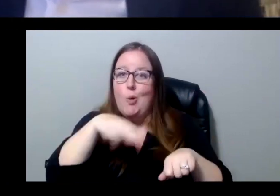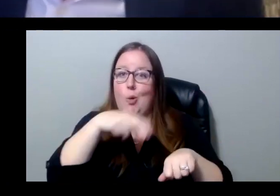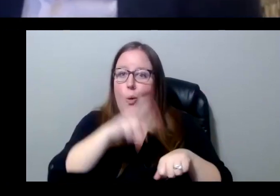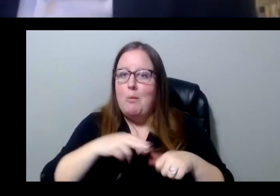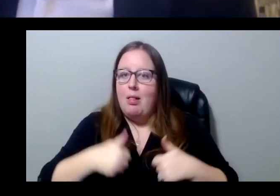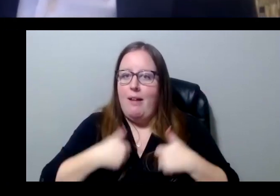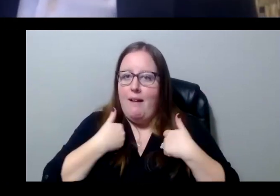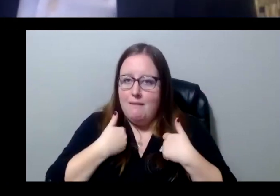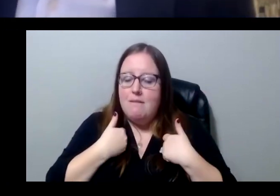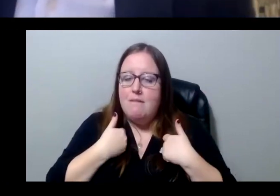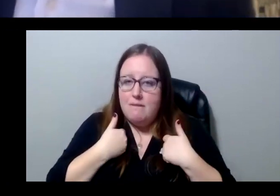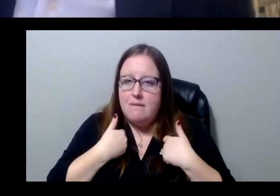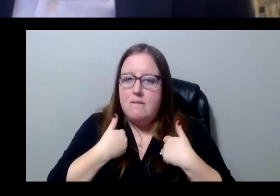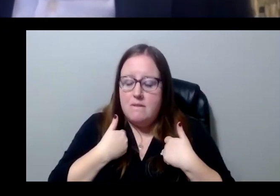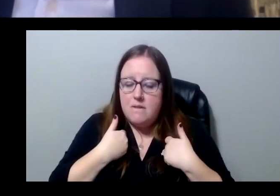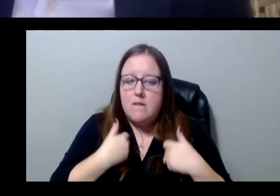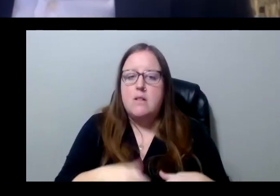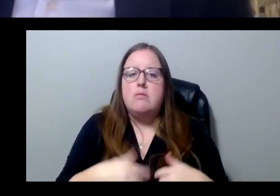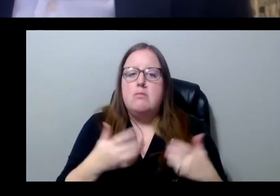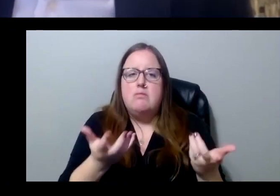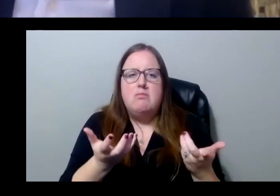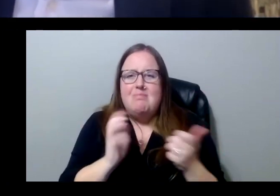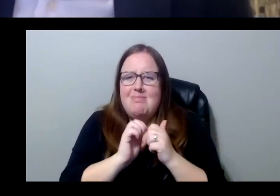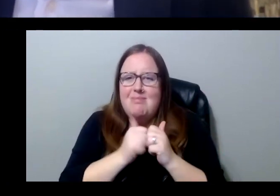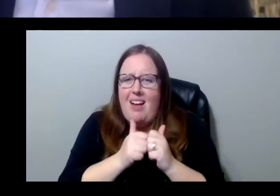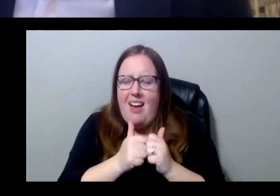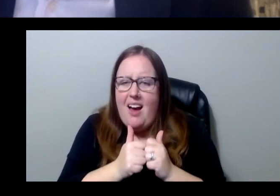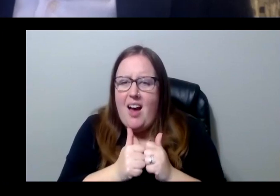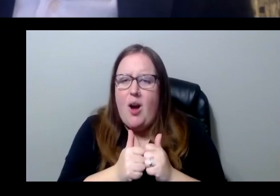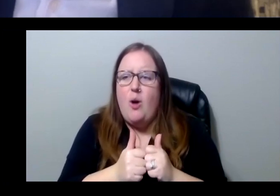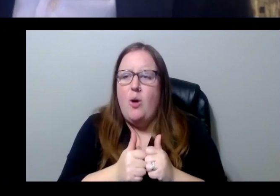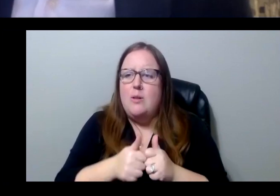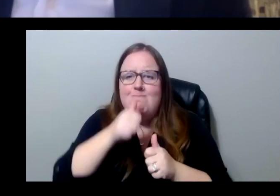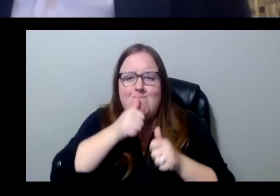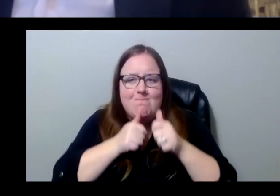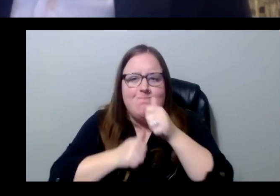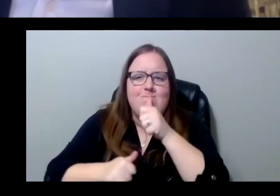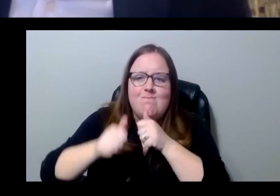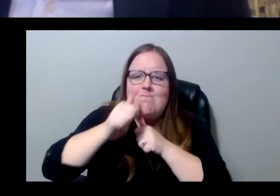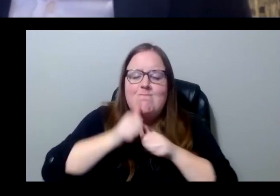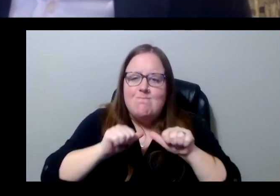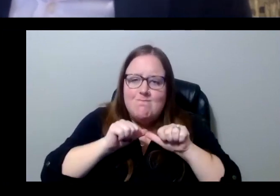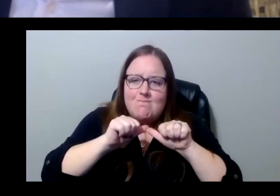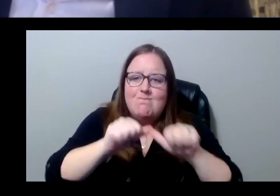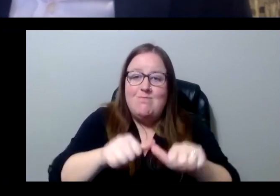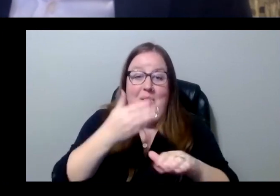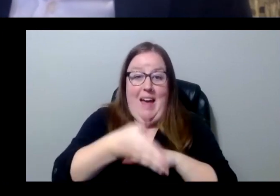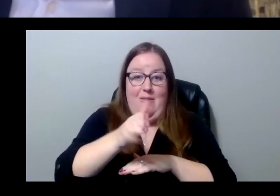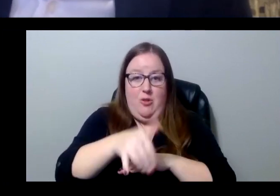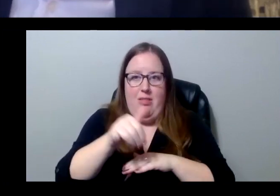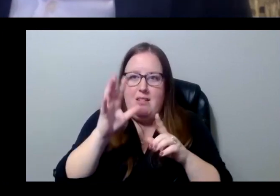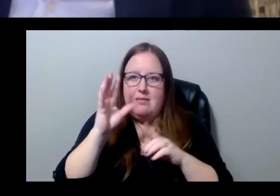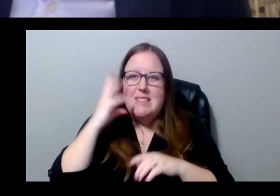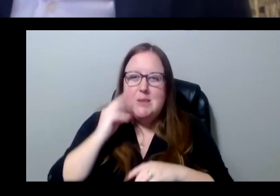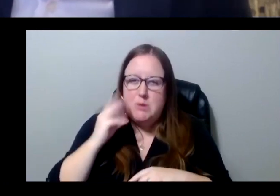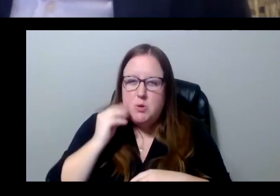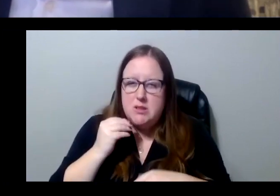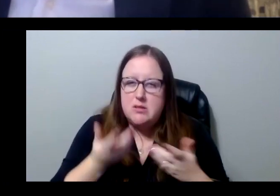experience, because that part of the book spoke to me too. I'm second generation, but